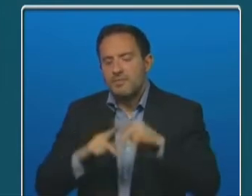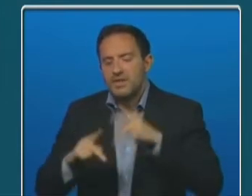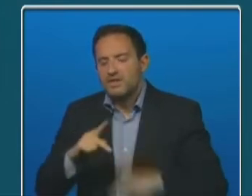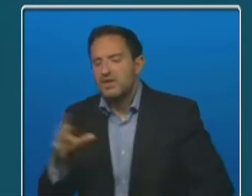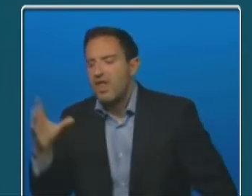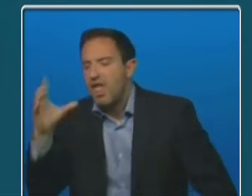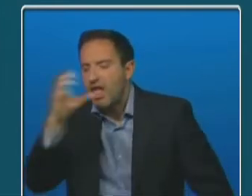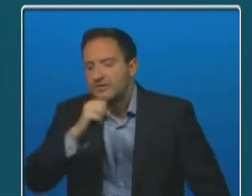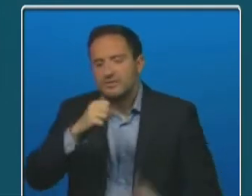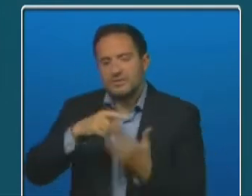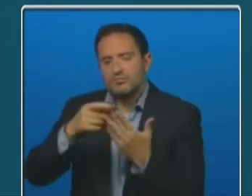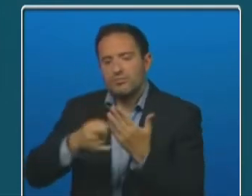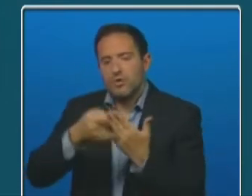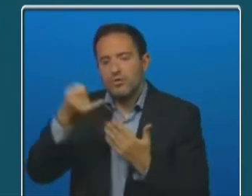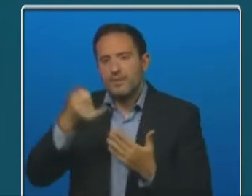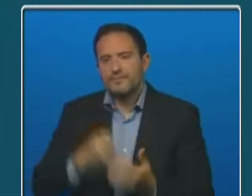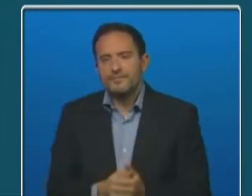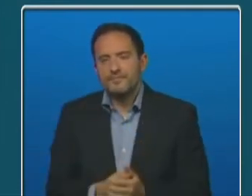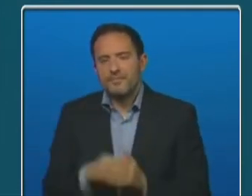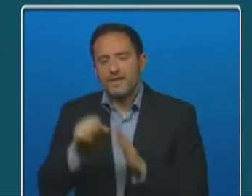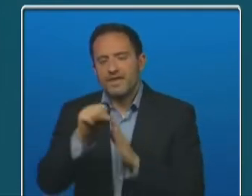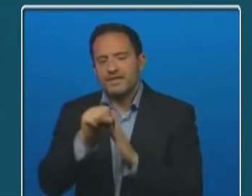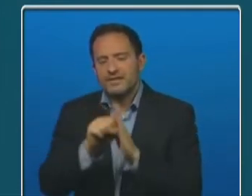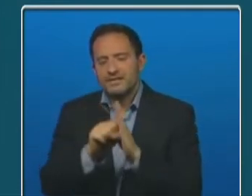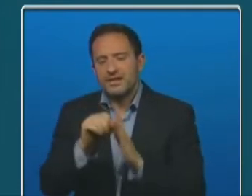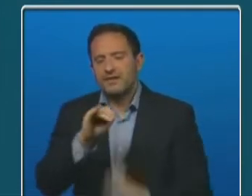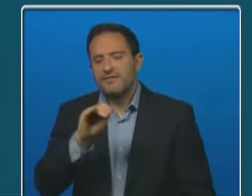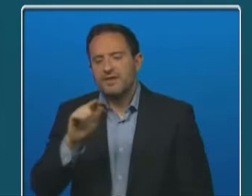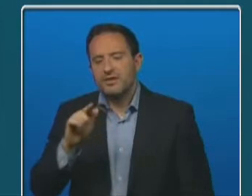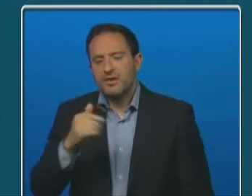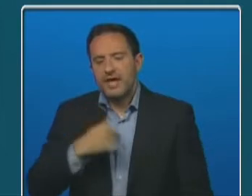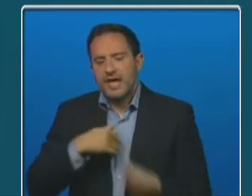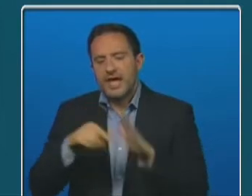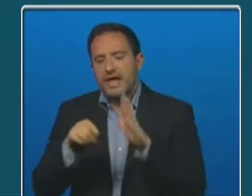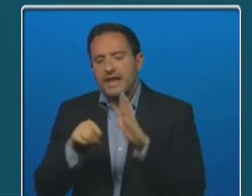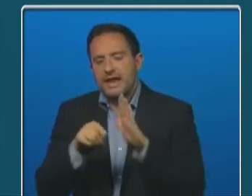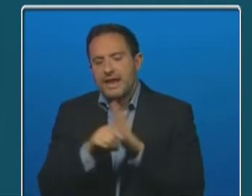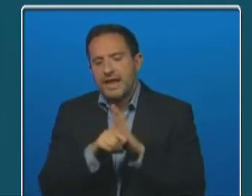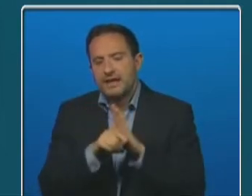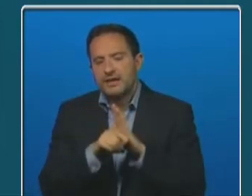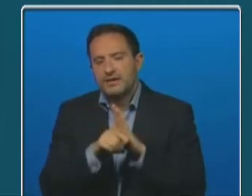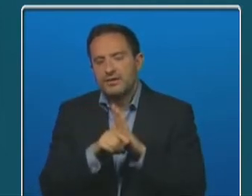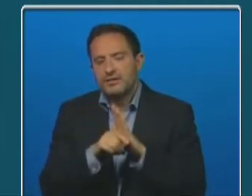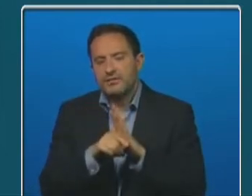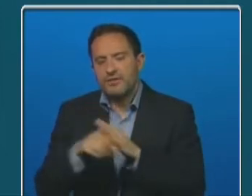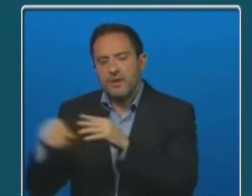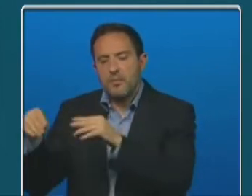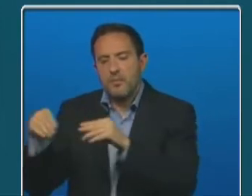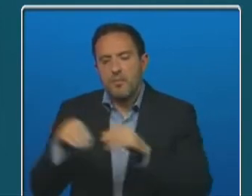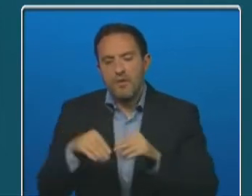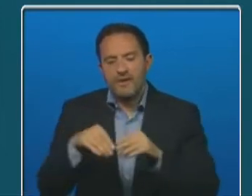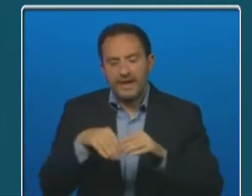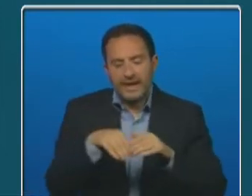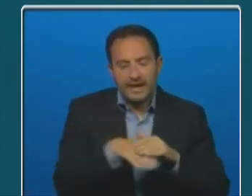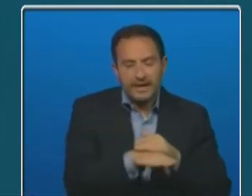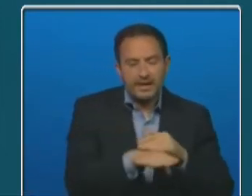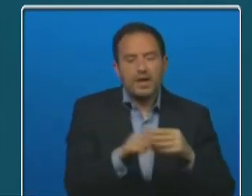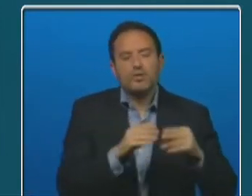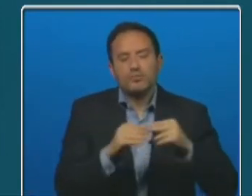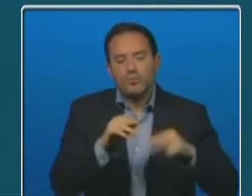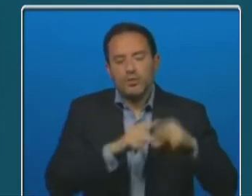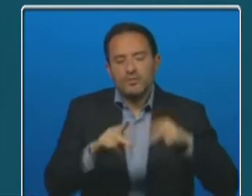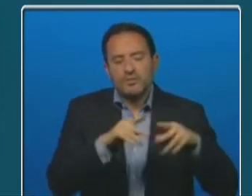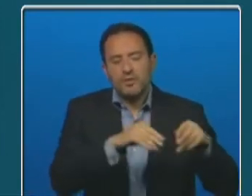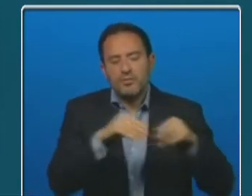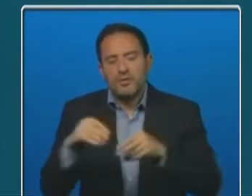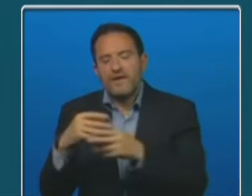program that the state of Illinois actually had negative net domestic migration. Again, there were more people moving out of